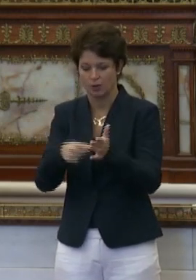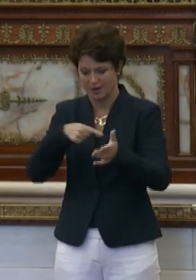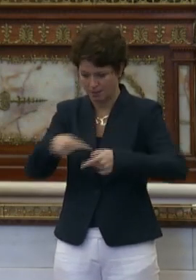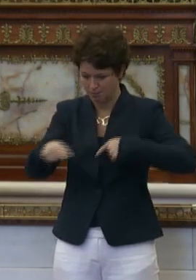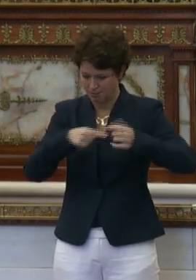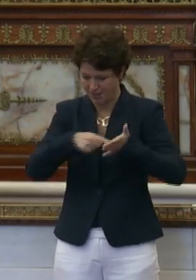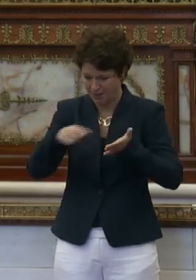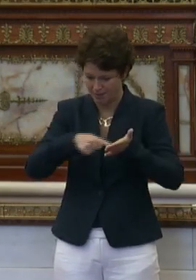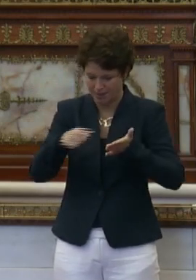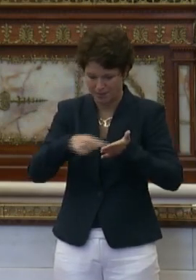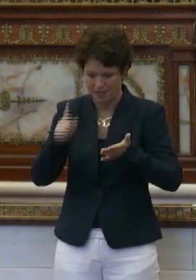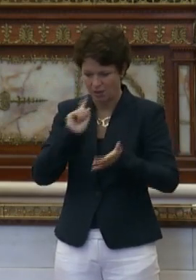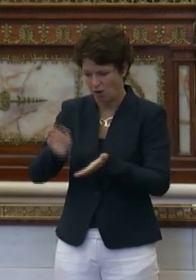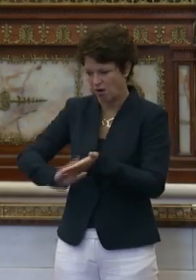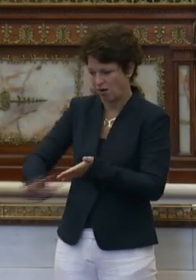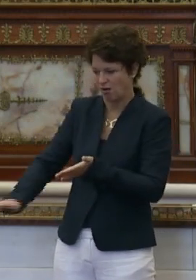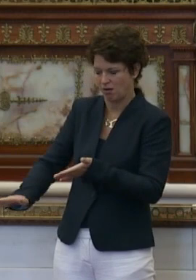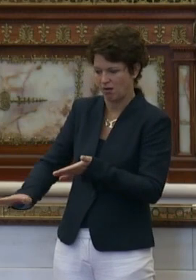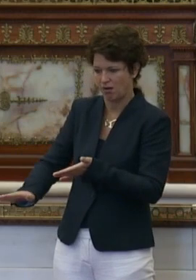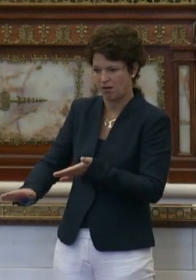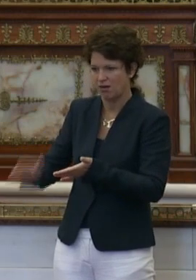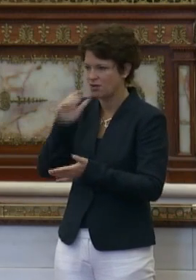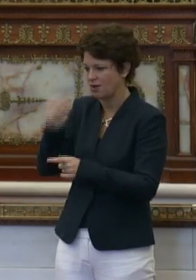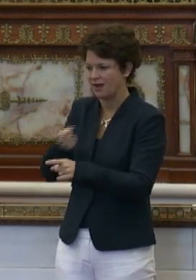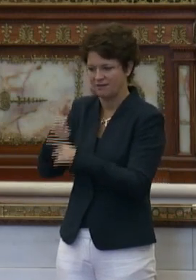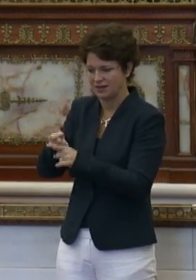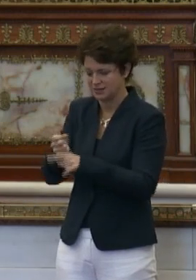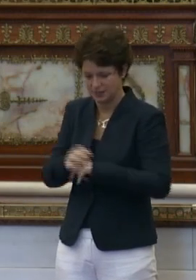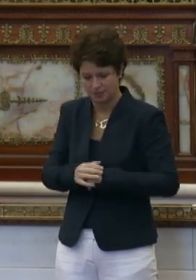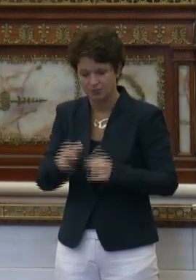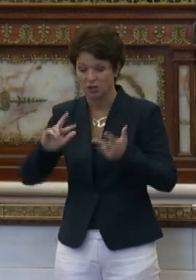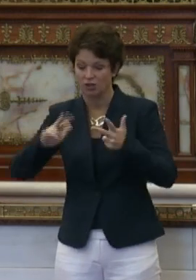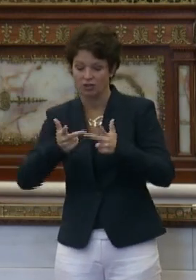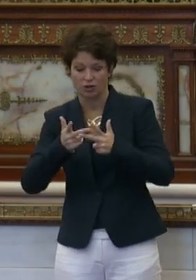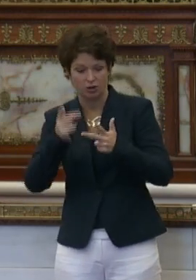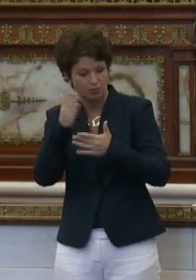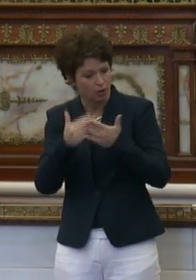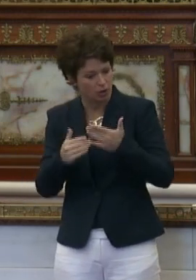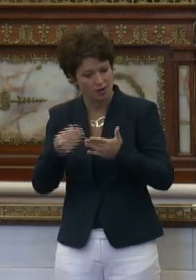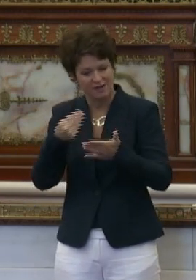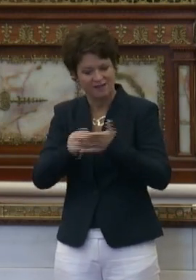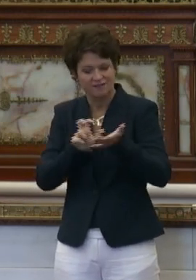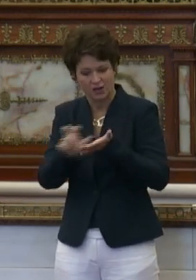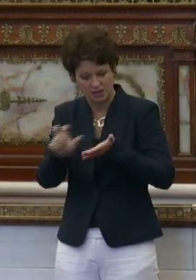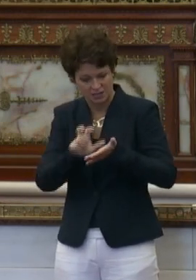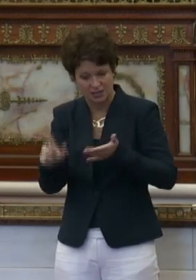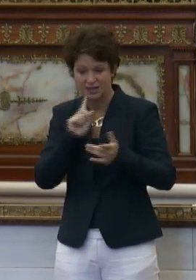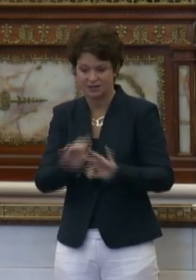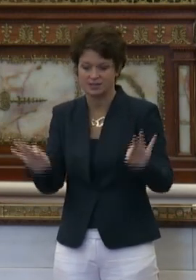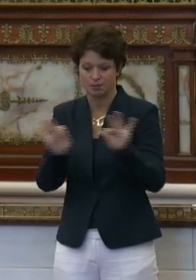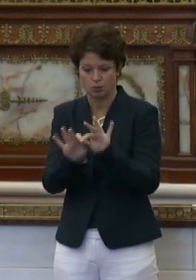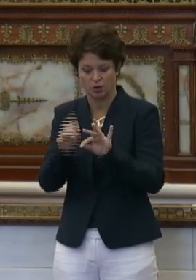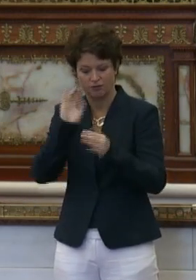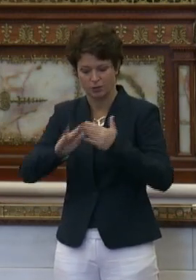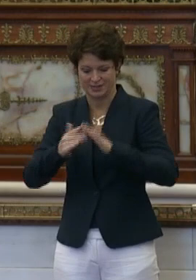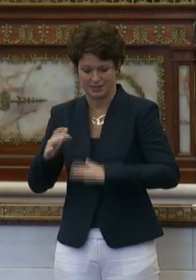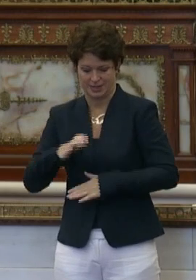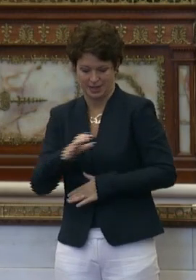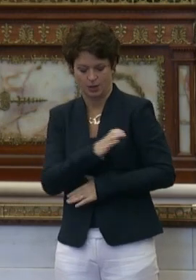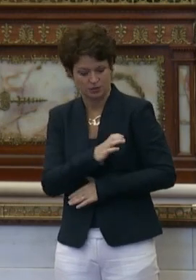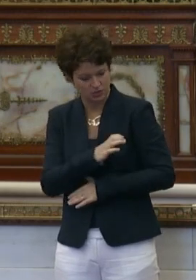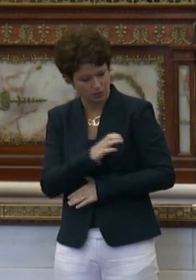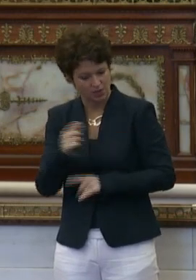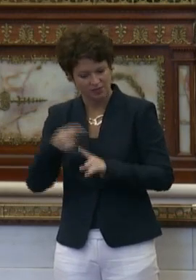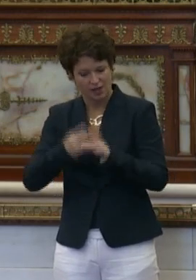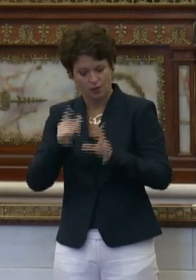situated are unaffected by this. Number three, fund it. If it's so important to City Council that